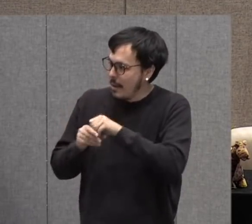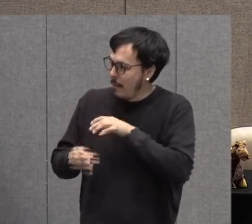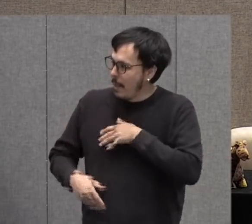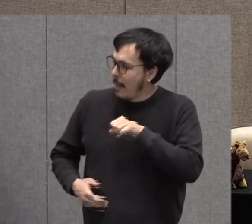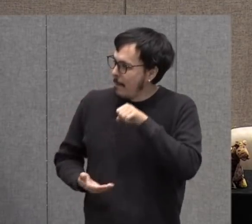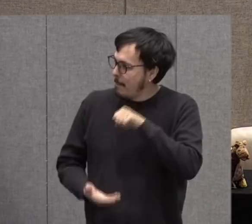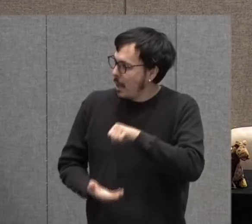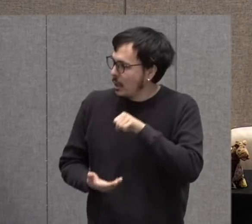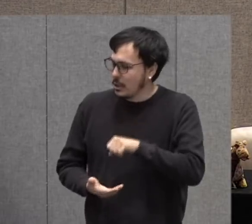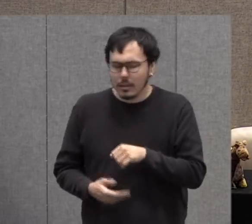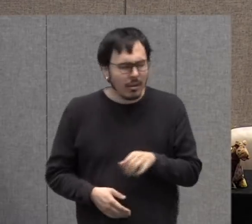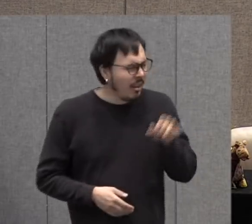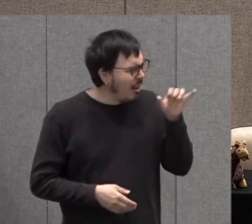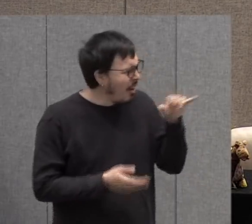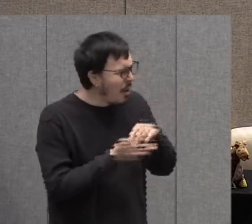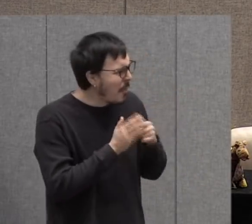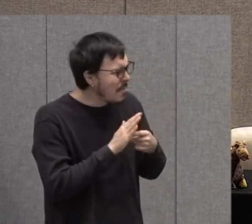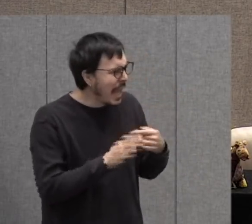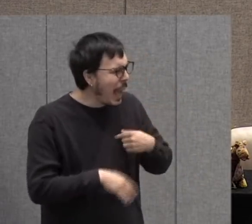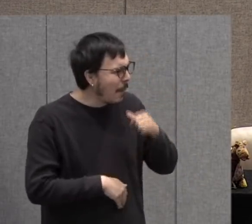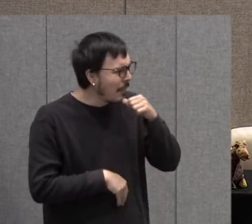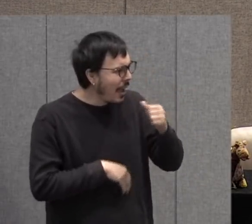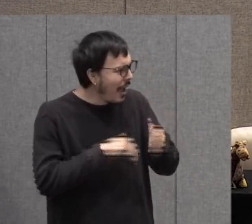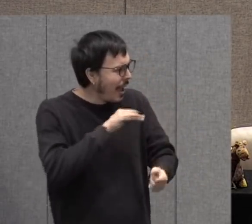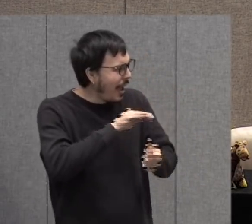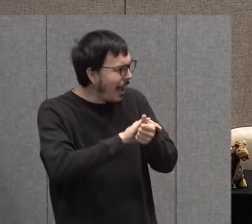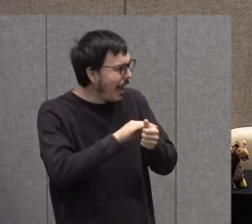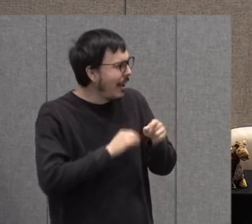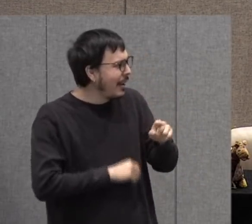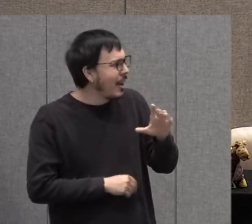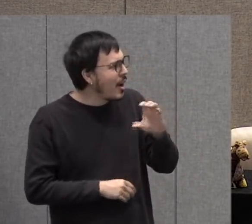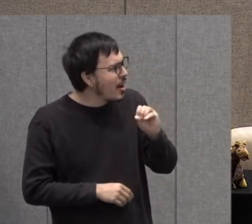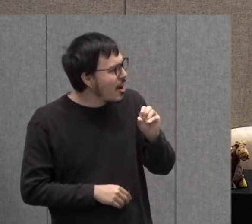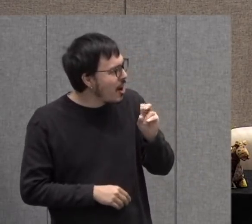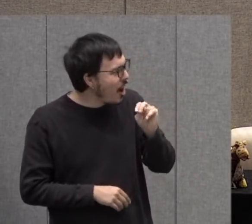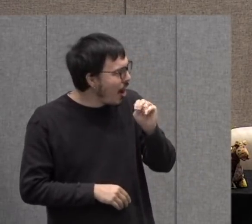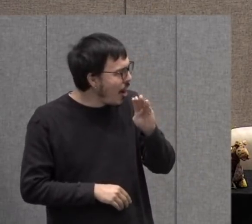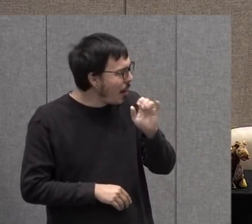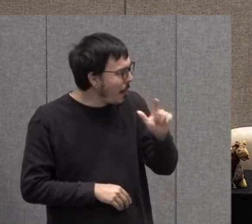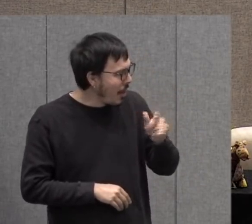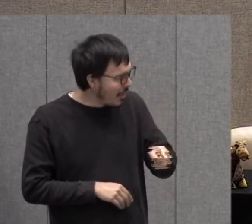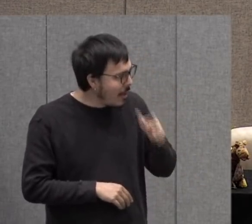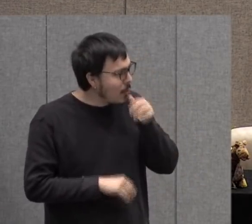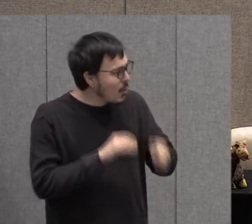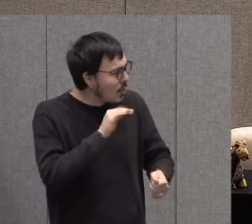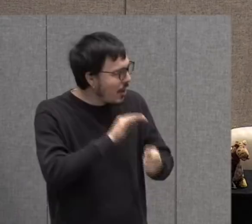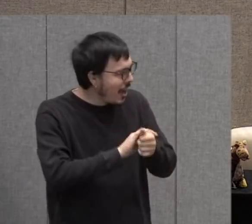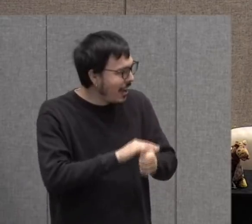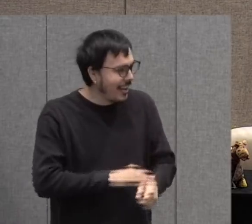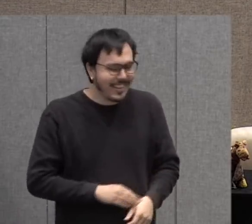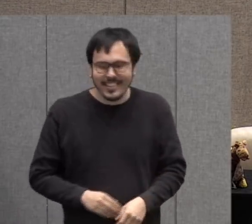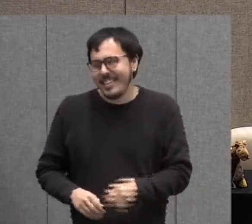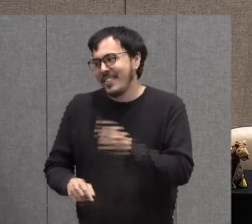don't hide. The cotton balls hide. Correct. Those little sneaky, fluffy guys. I know. And